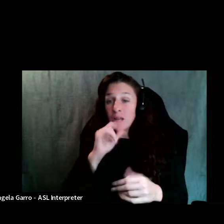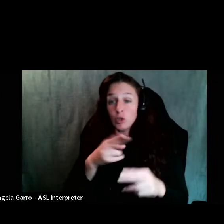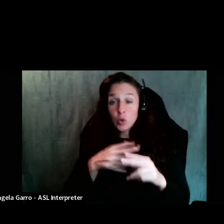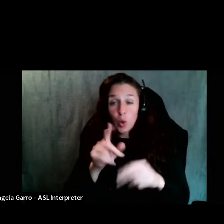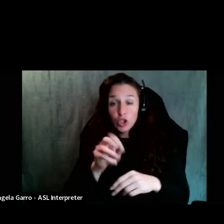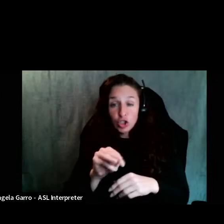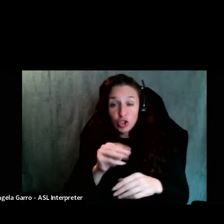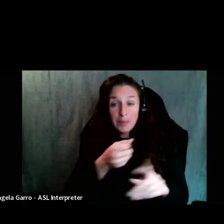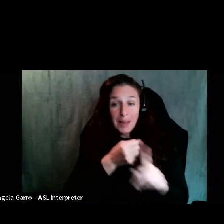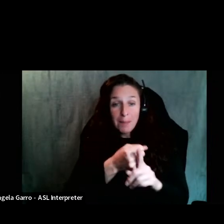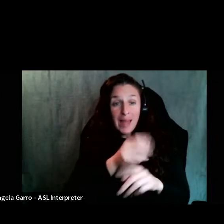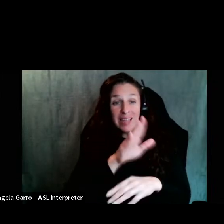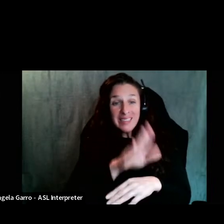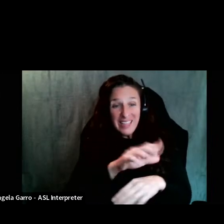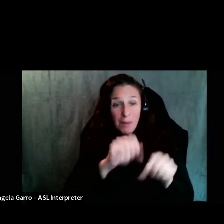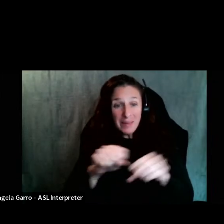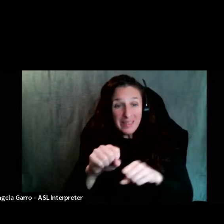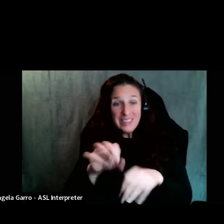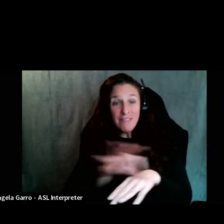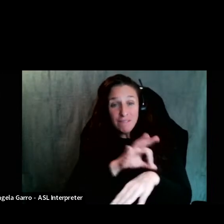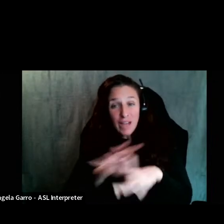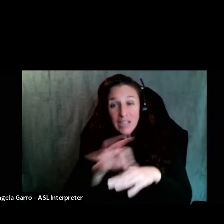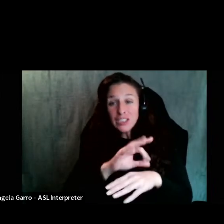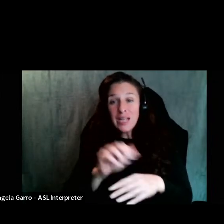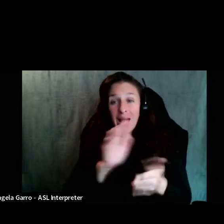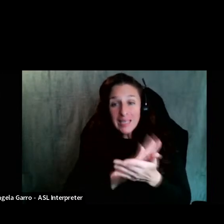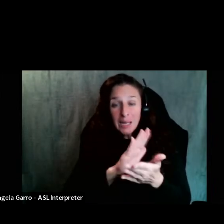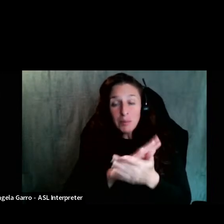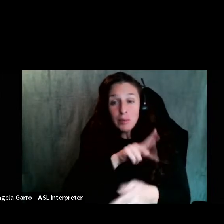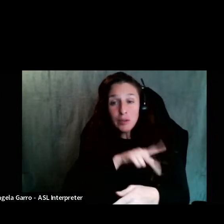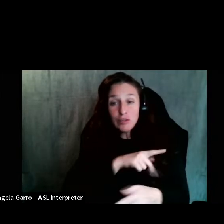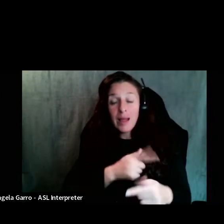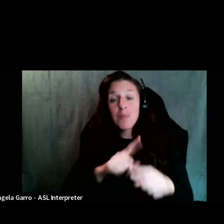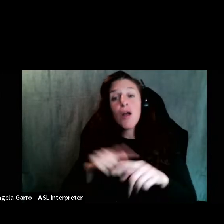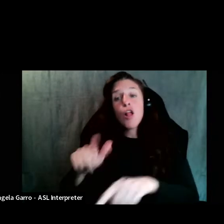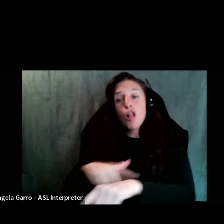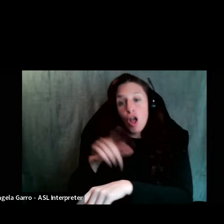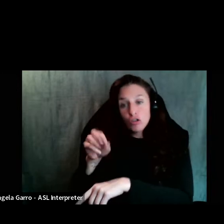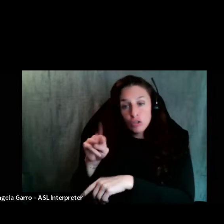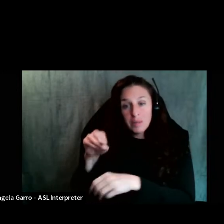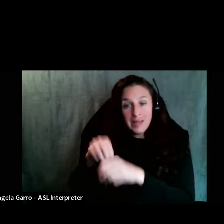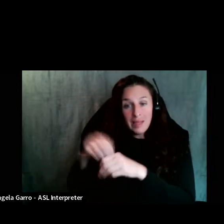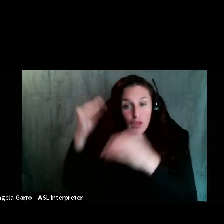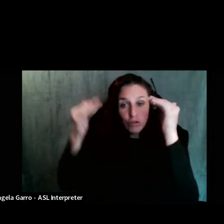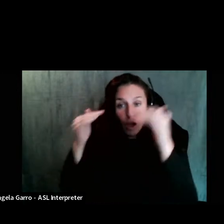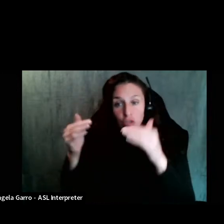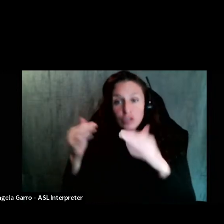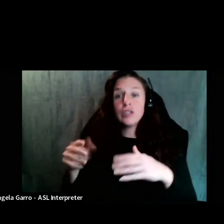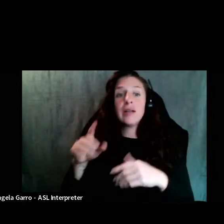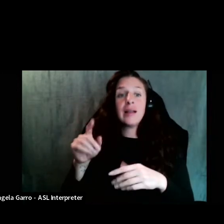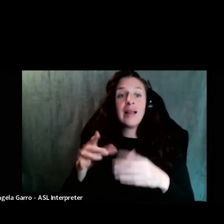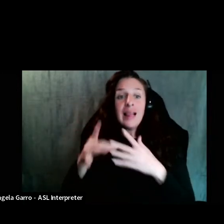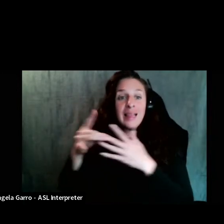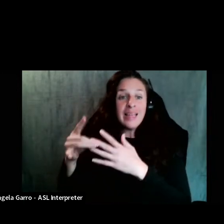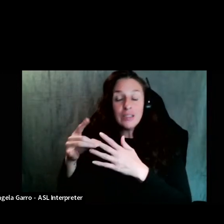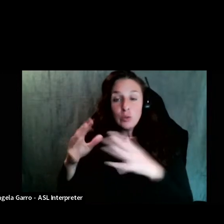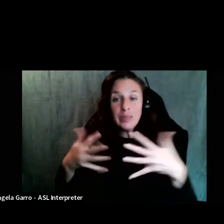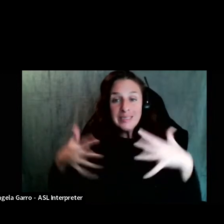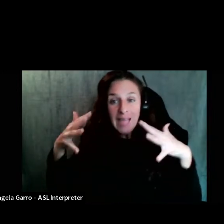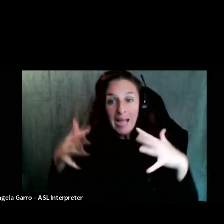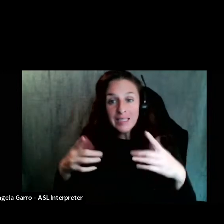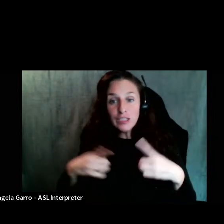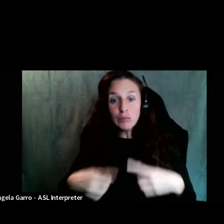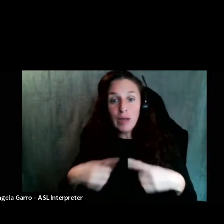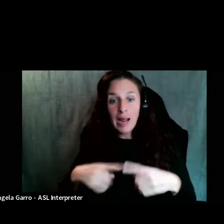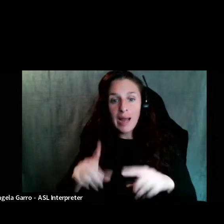to function academically and in their personal lives, but long-term in their adulthood leads to things like anxiety and depression and a whole